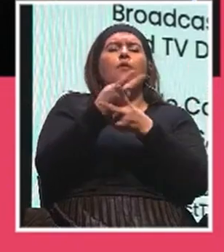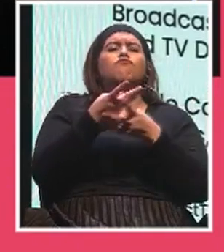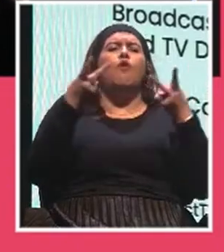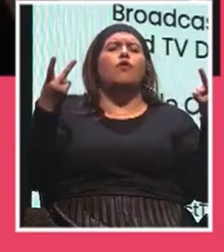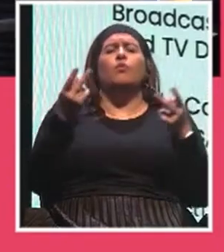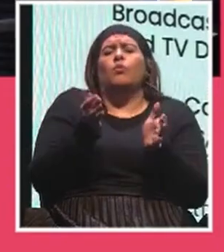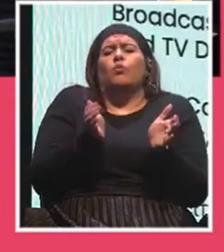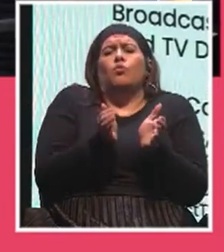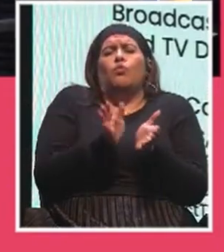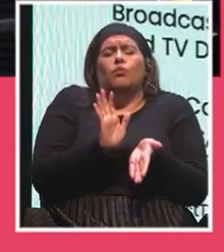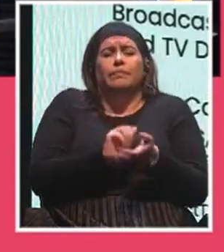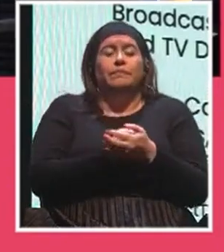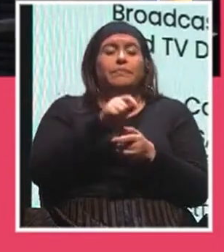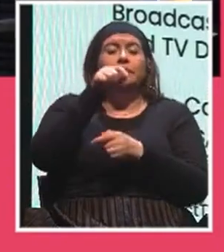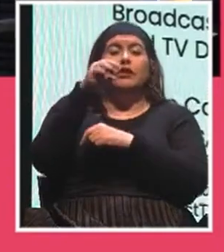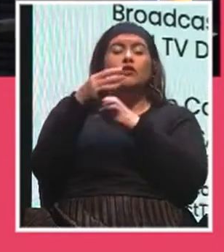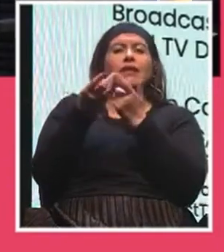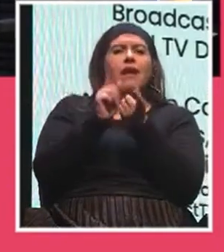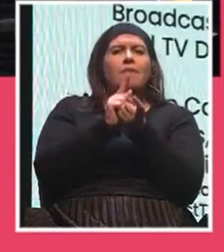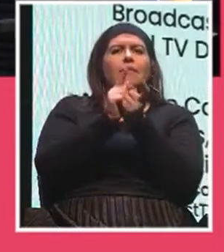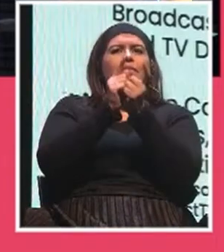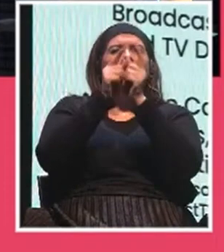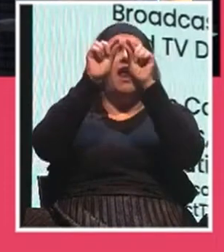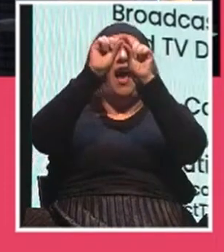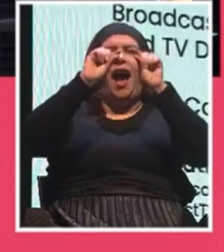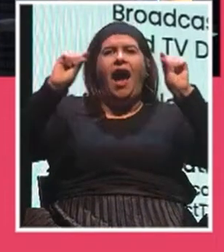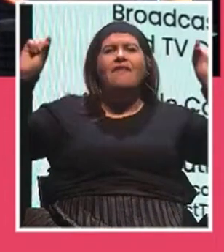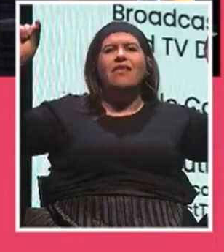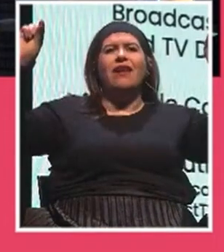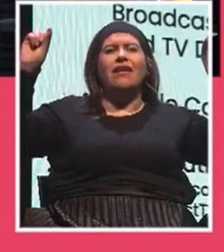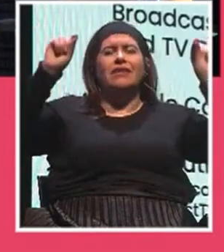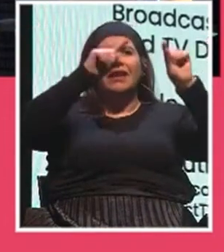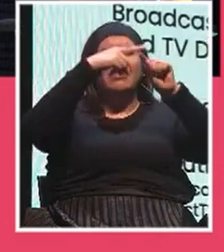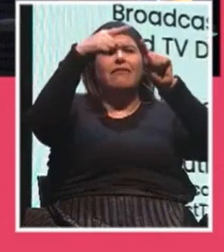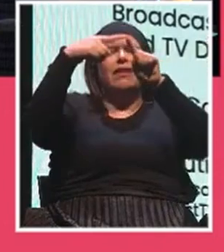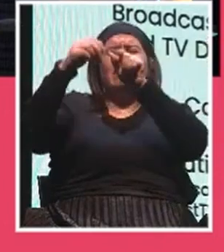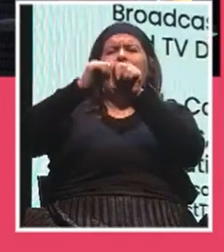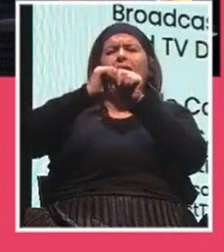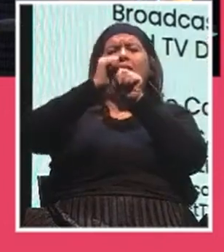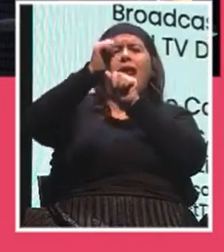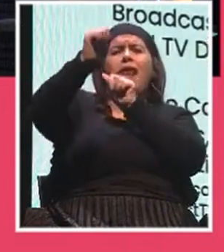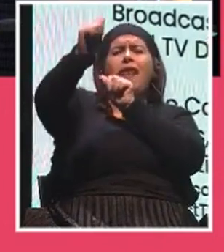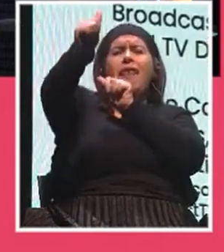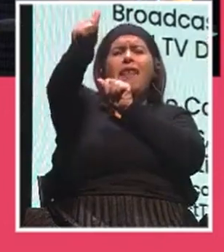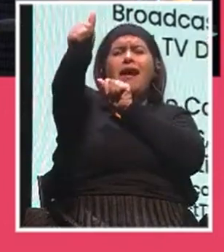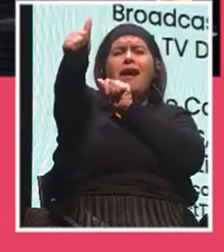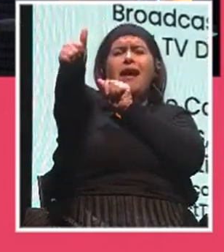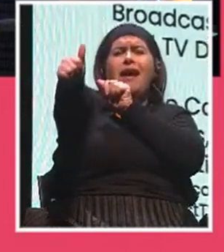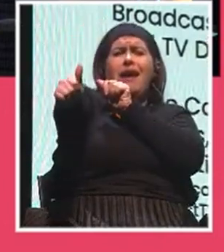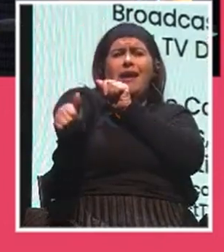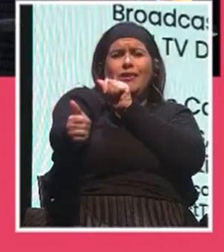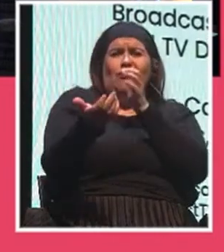So they started wiring up these kind of backwoods places in America with cable, and these companies that were